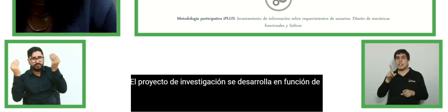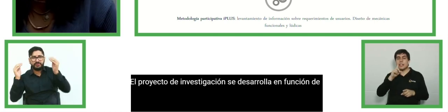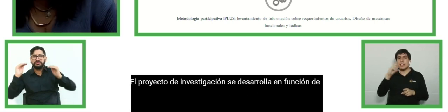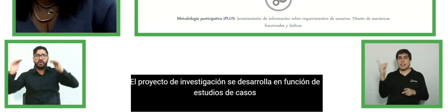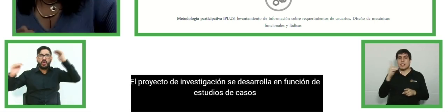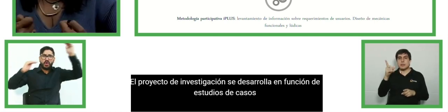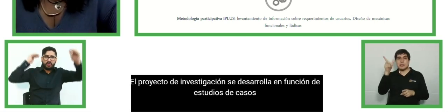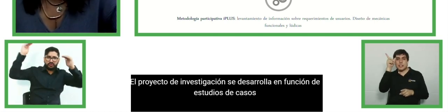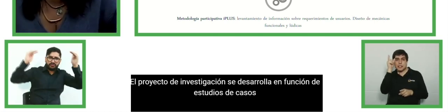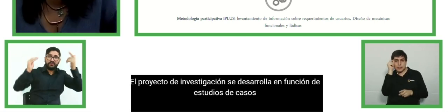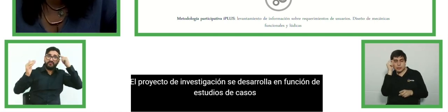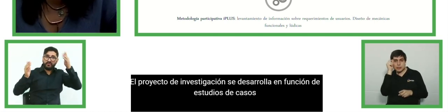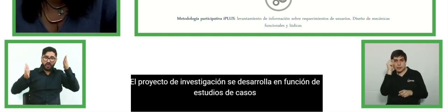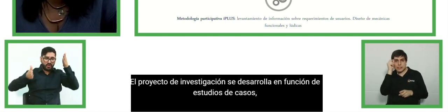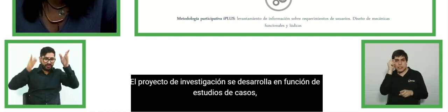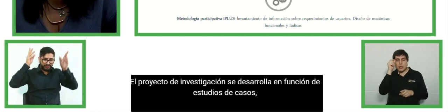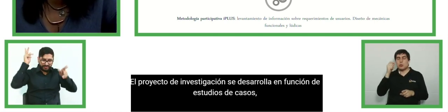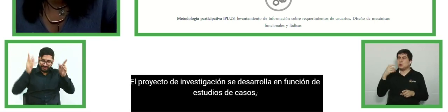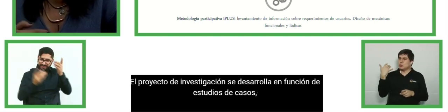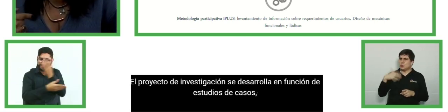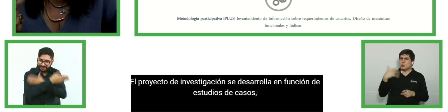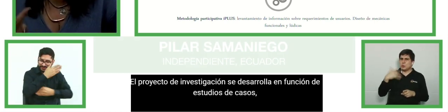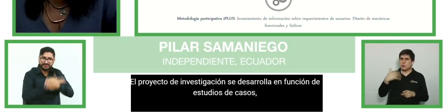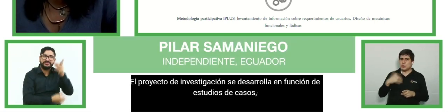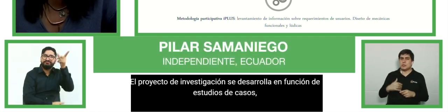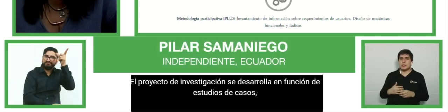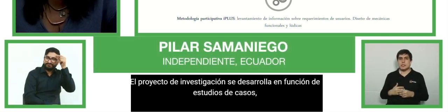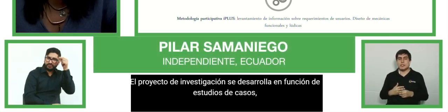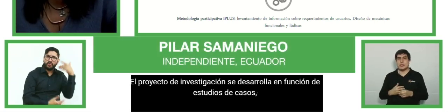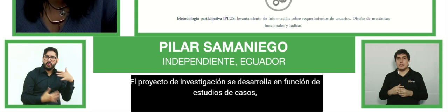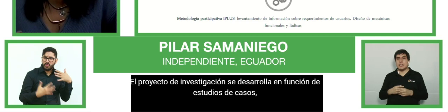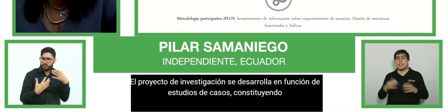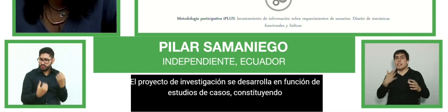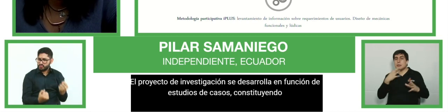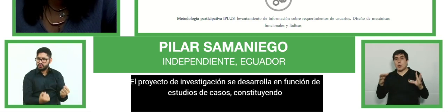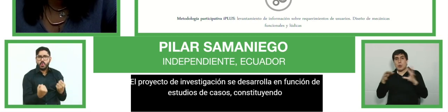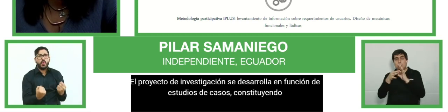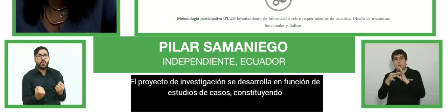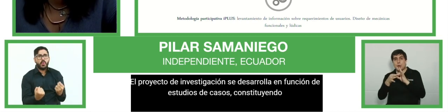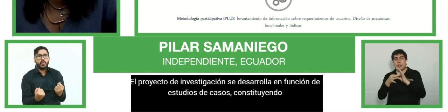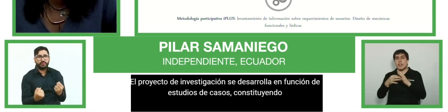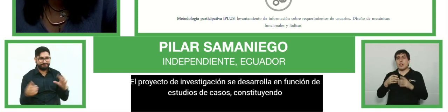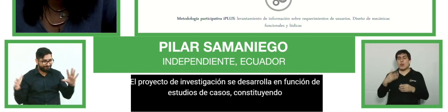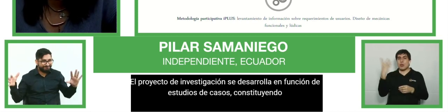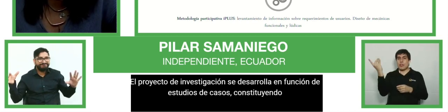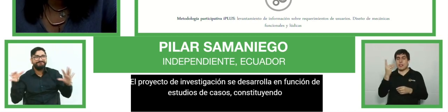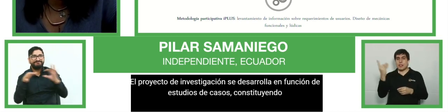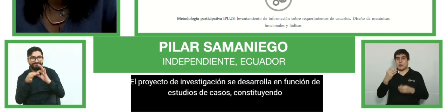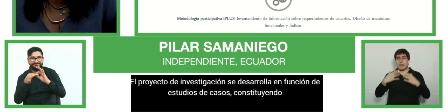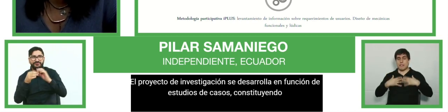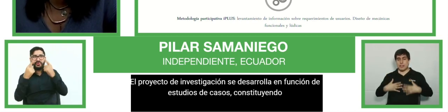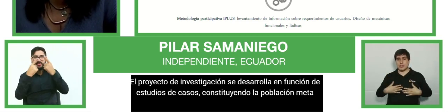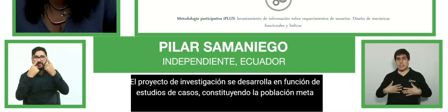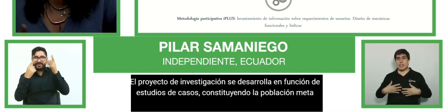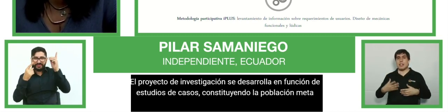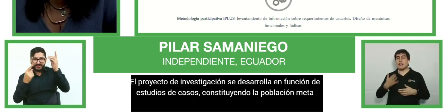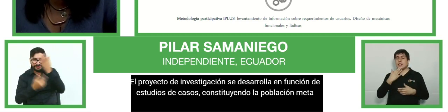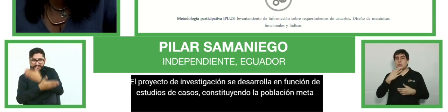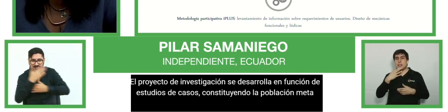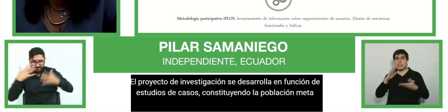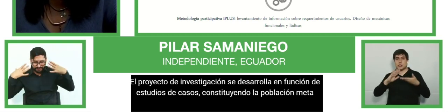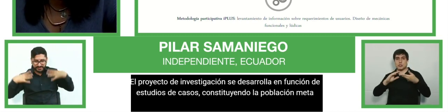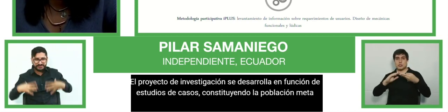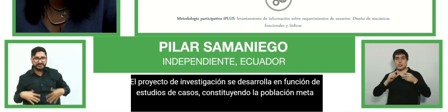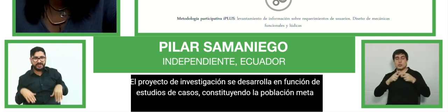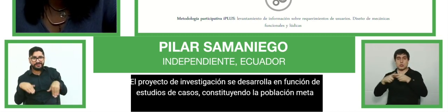severe intellectual disability associated to social, psychosocial disabilities or low vision,